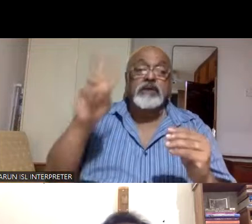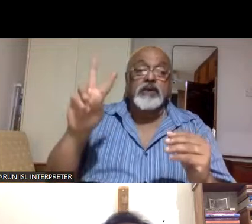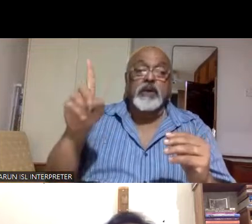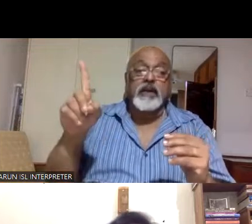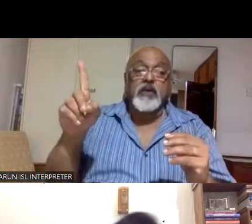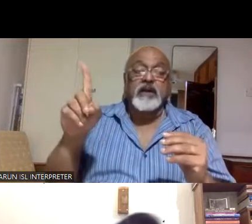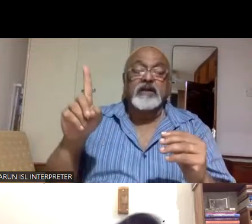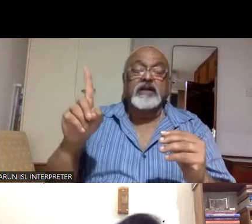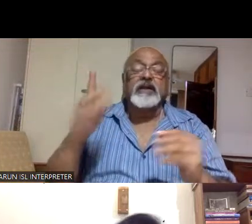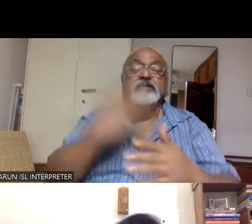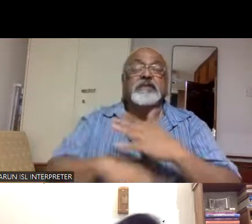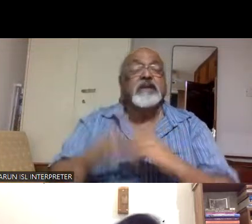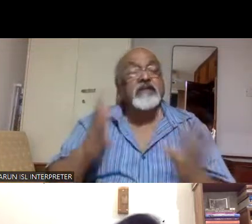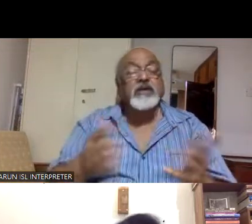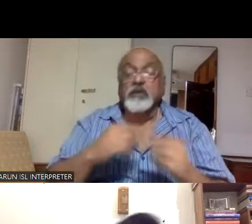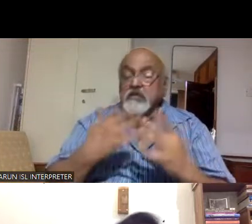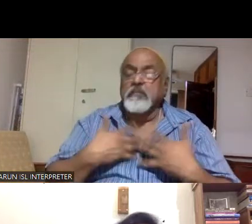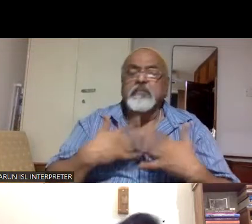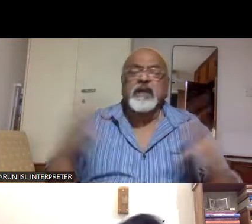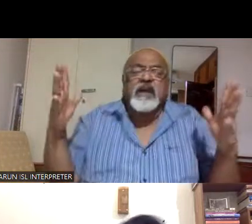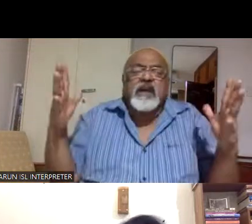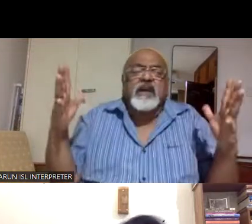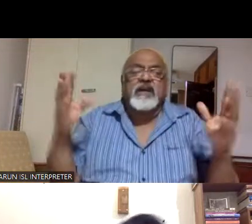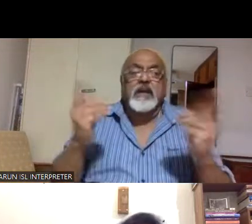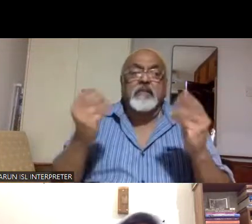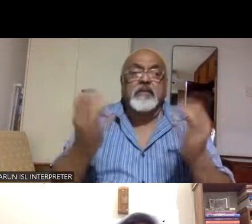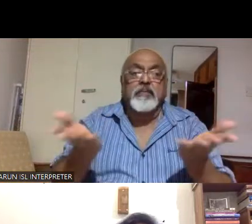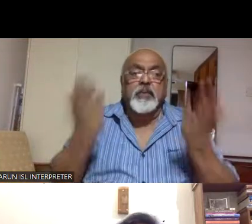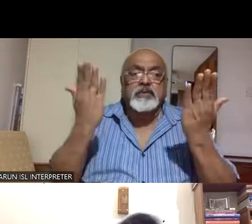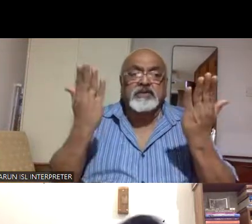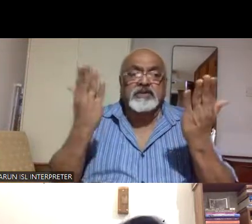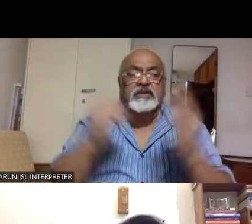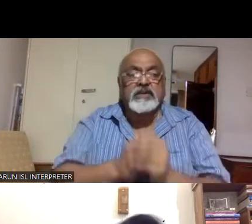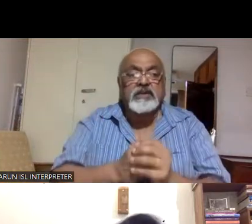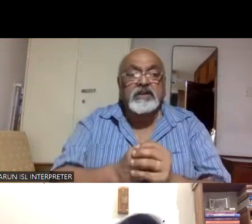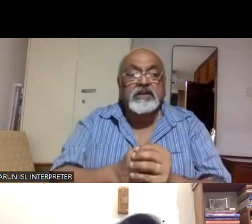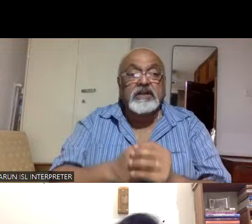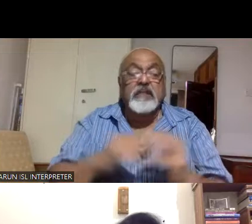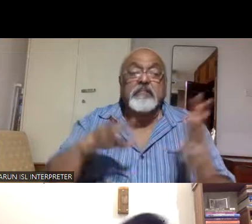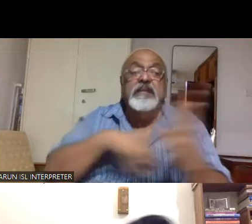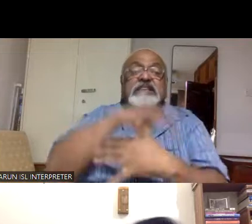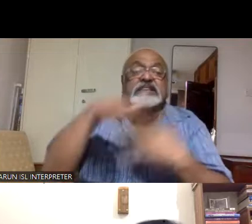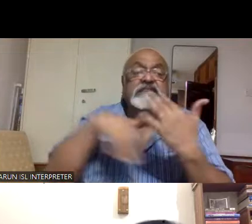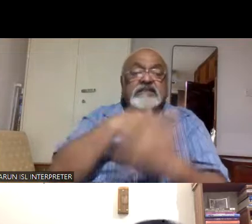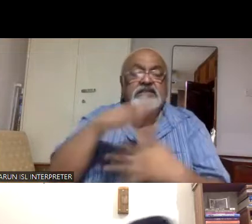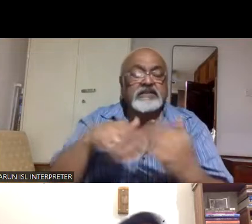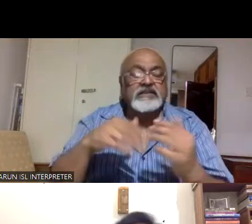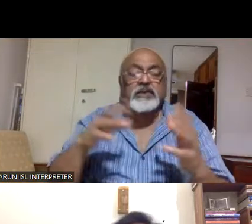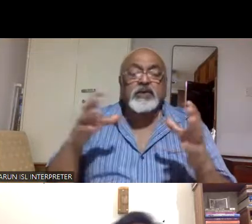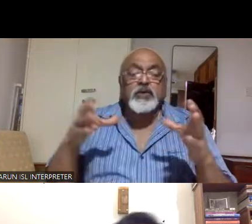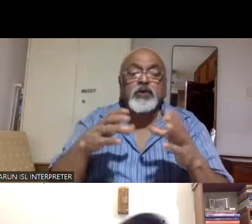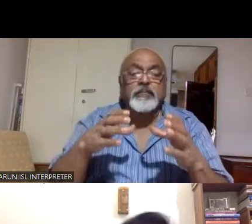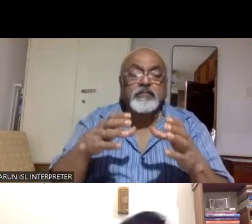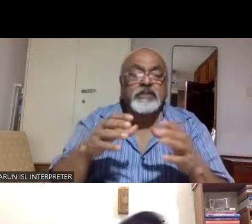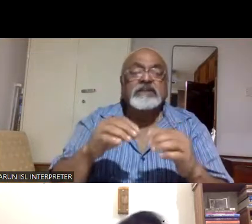21. So we are a huge population. Second attribute, we are a heterogeneous population. That is, again, we must